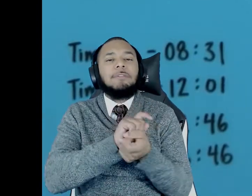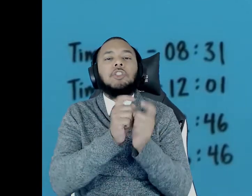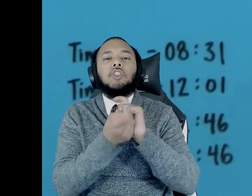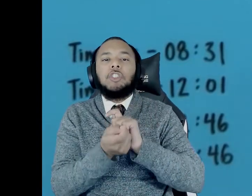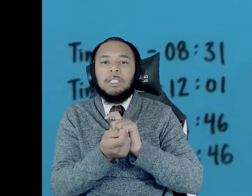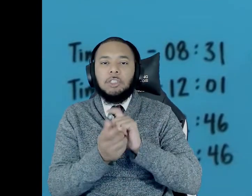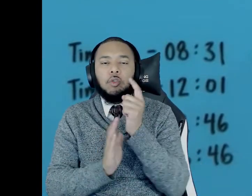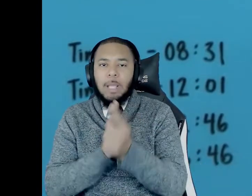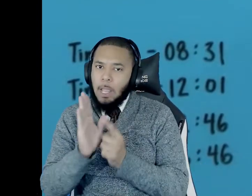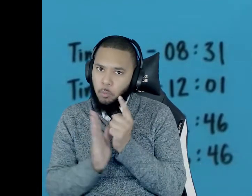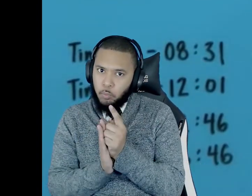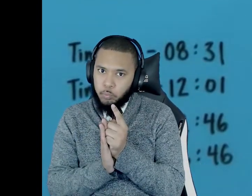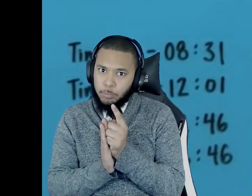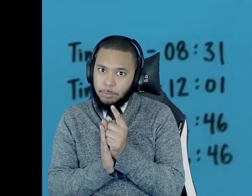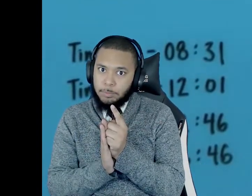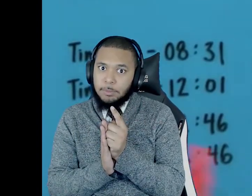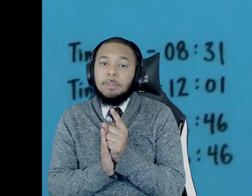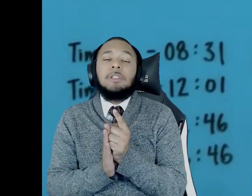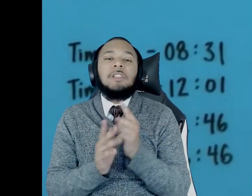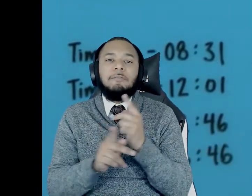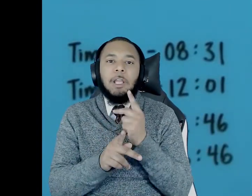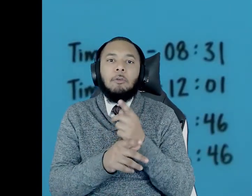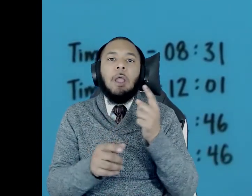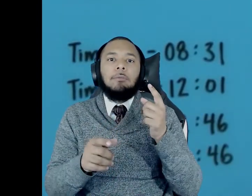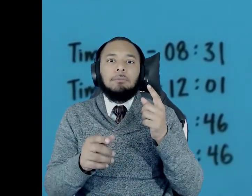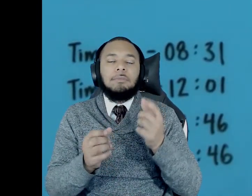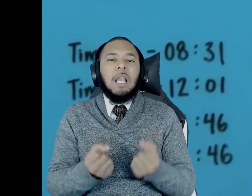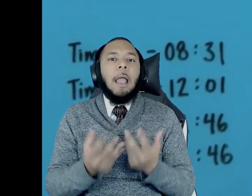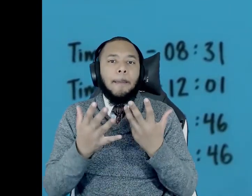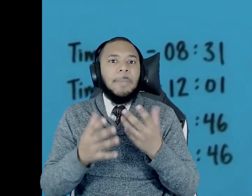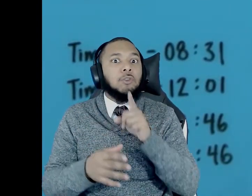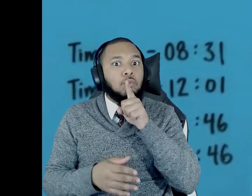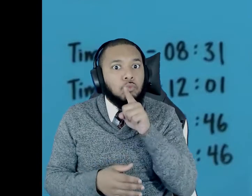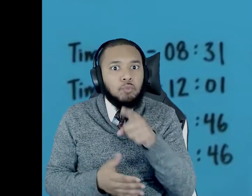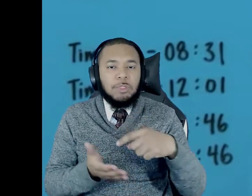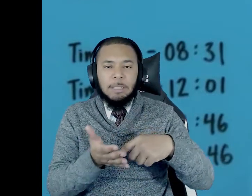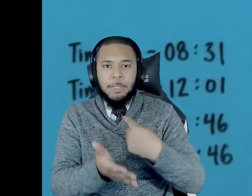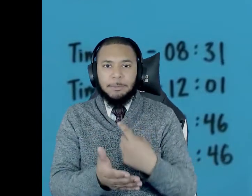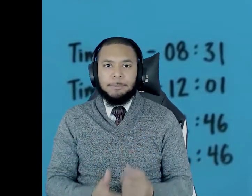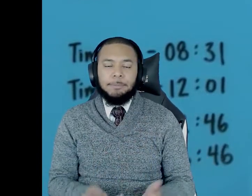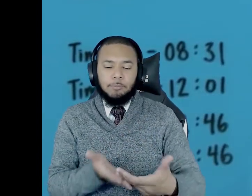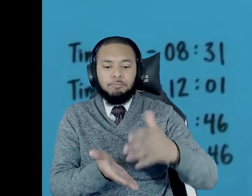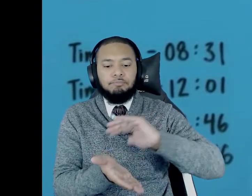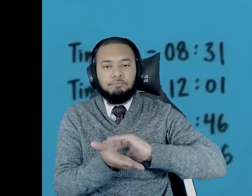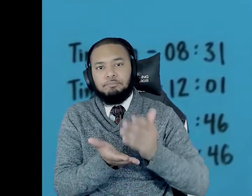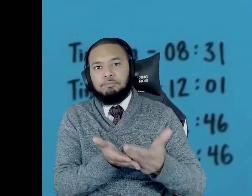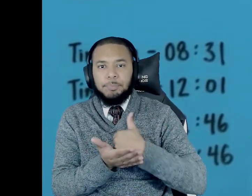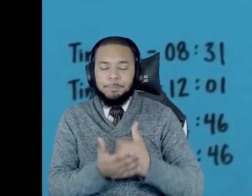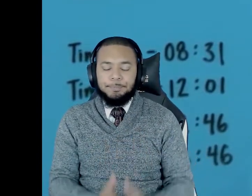correctly. So we think to ourselves, okay, so let me erase this part.